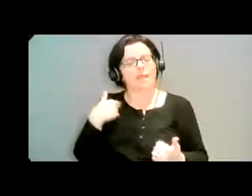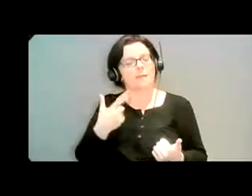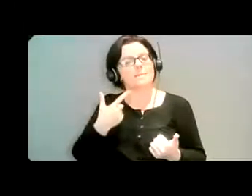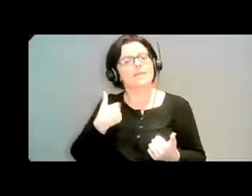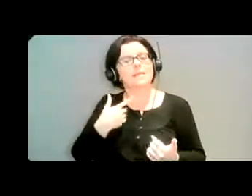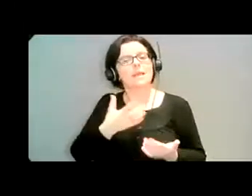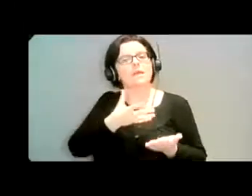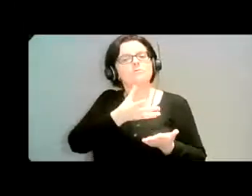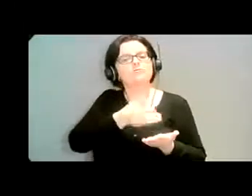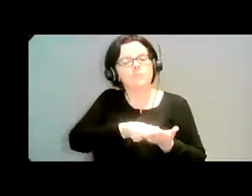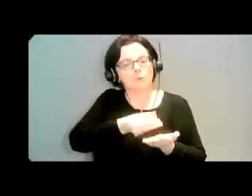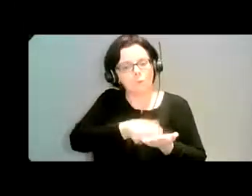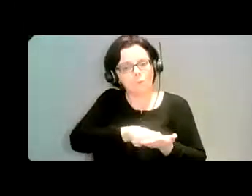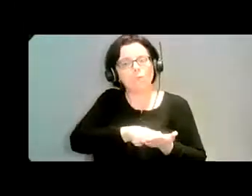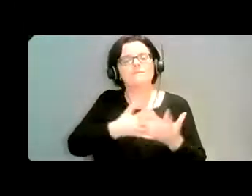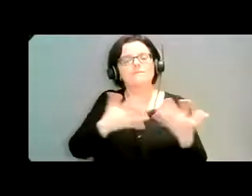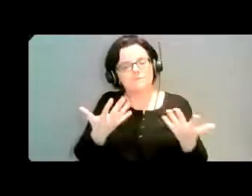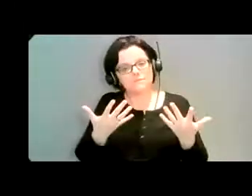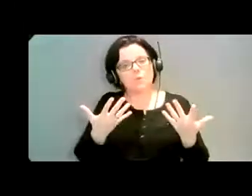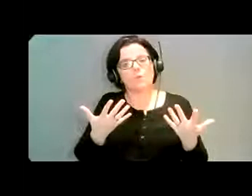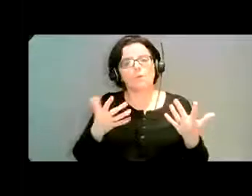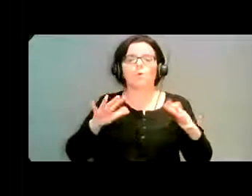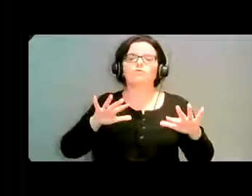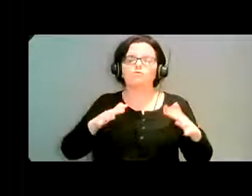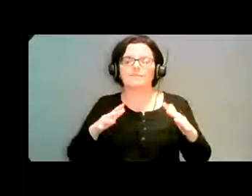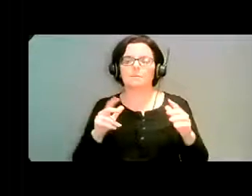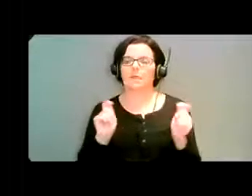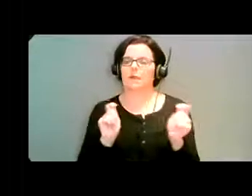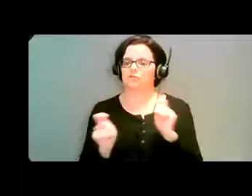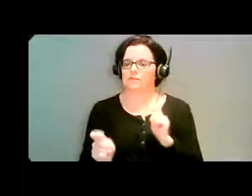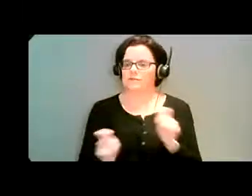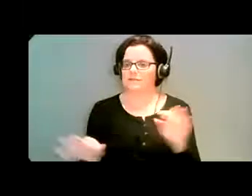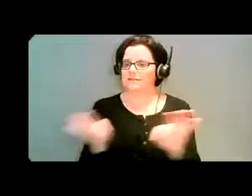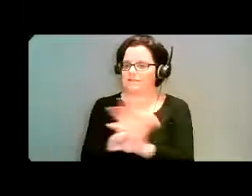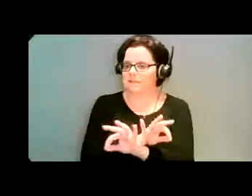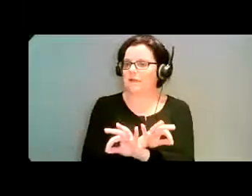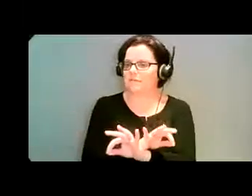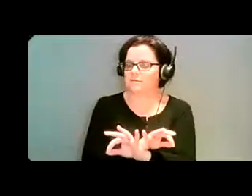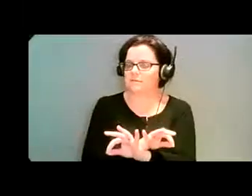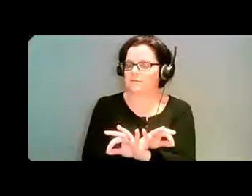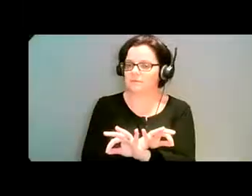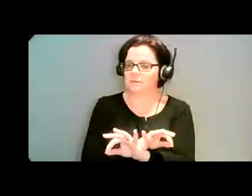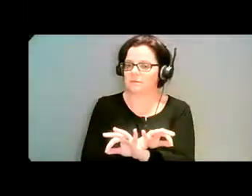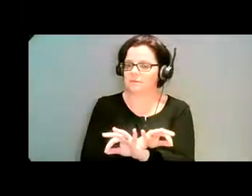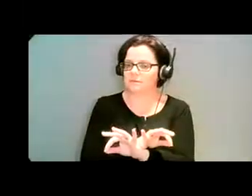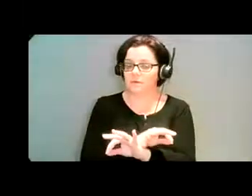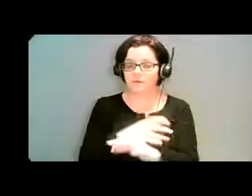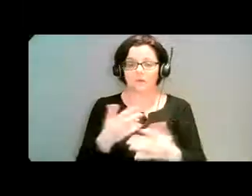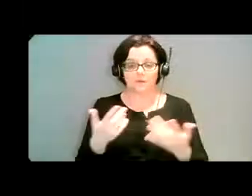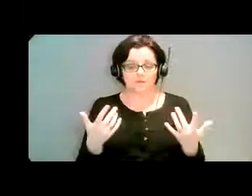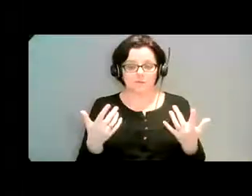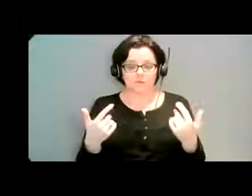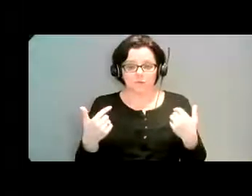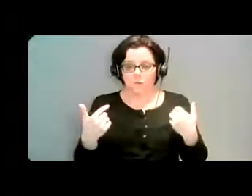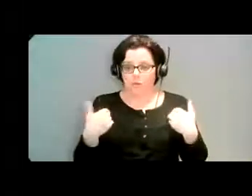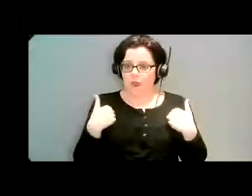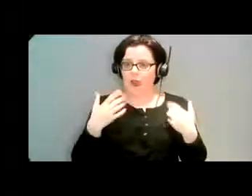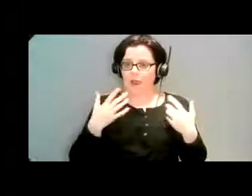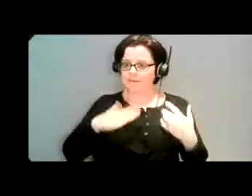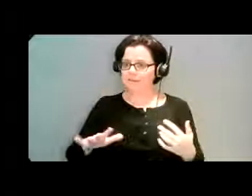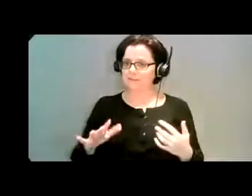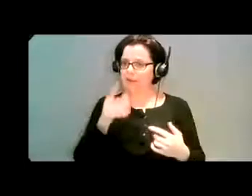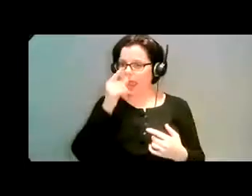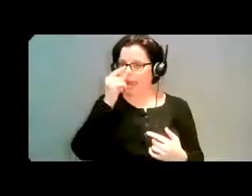as a reasonable adjustment? Because obviously it's only logical that you are able to keep a